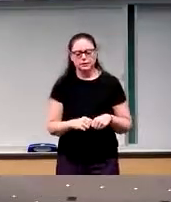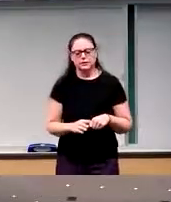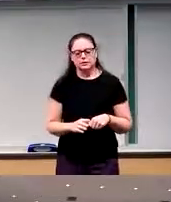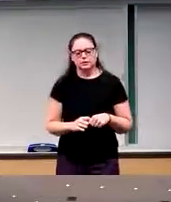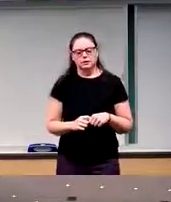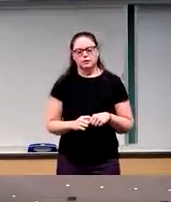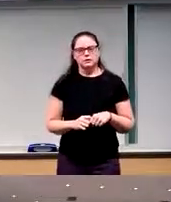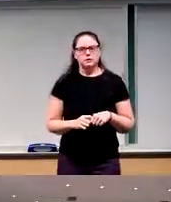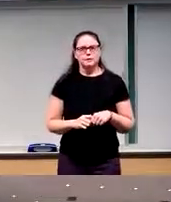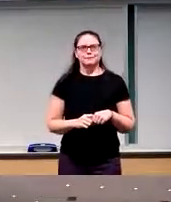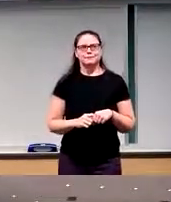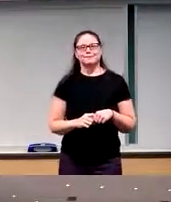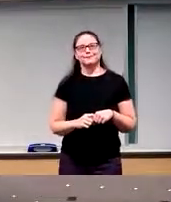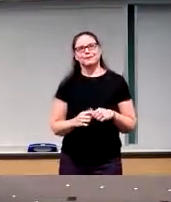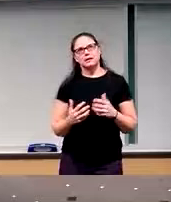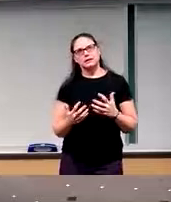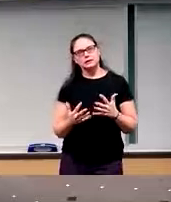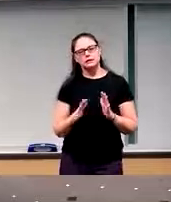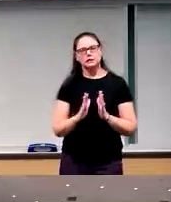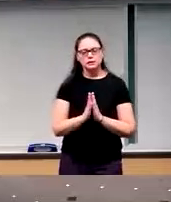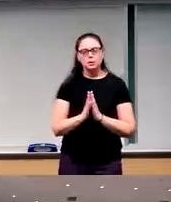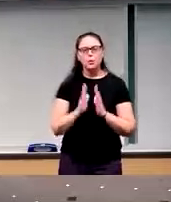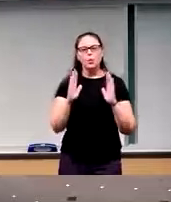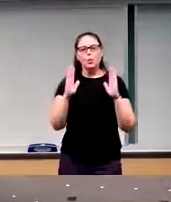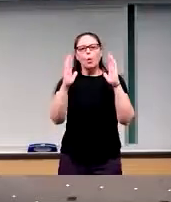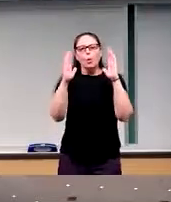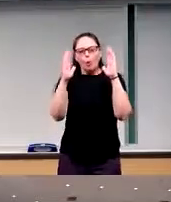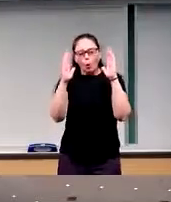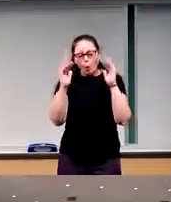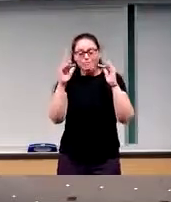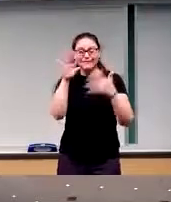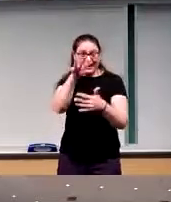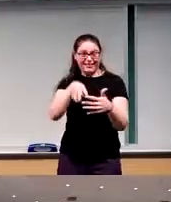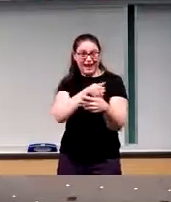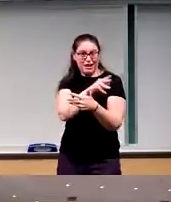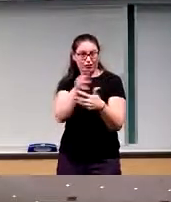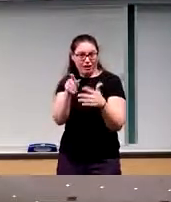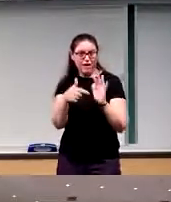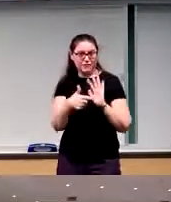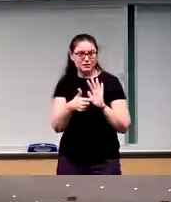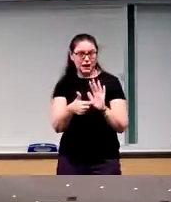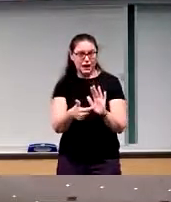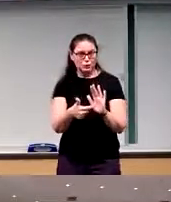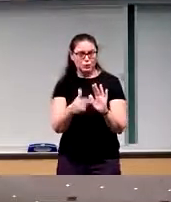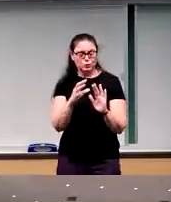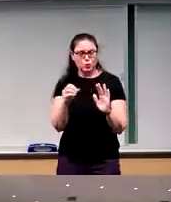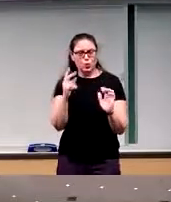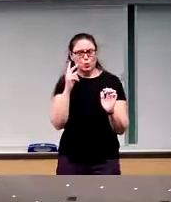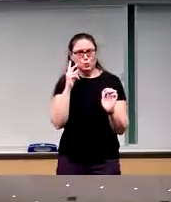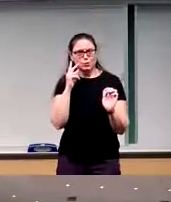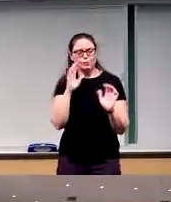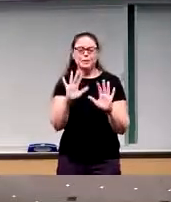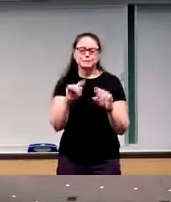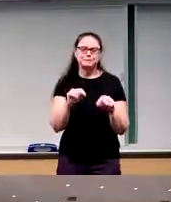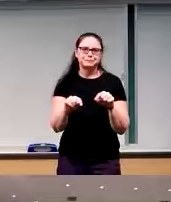So what hopefully the graphs that I showed and looking at, so the graphs that I